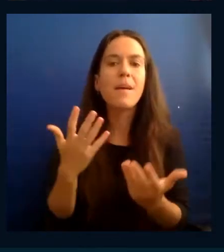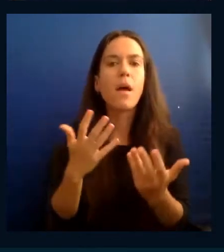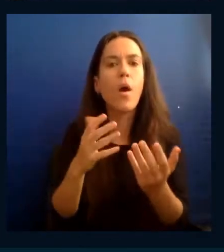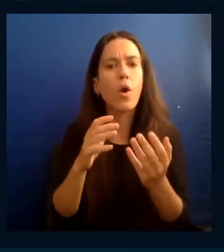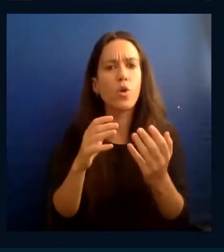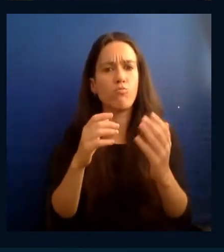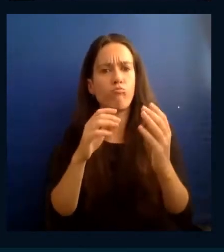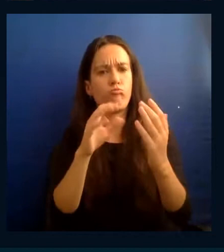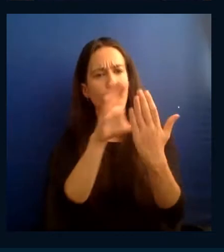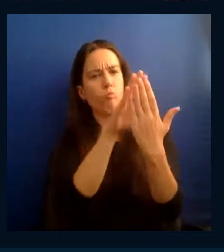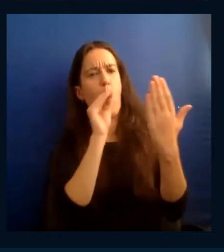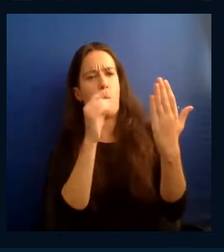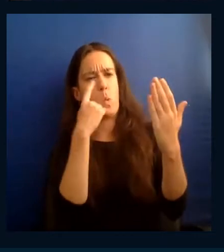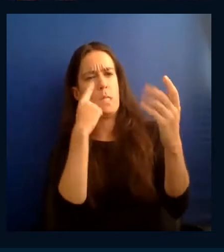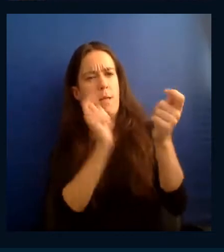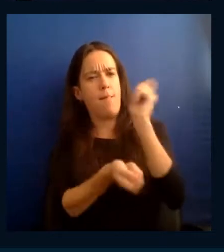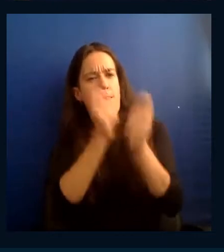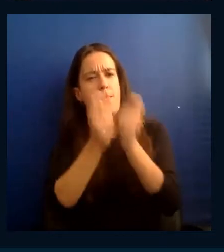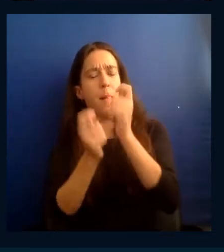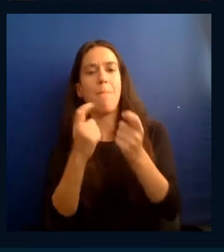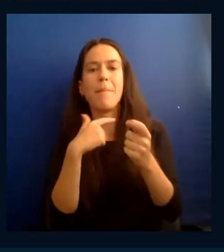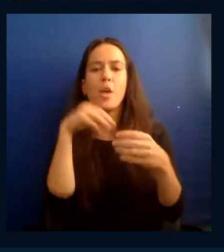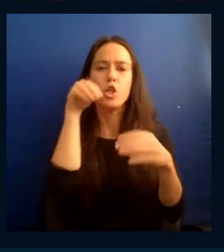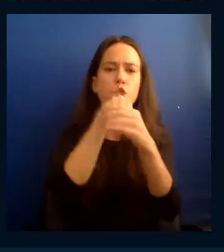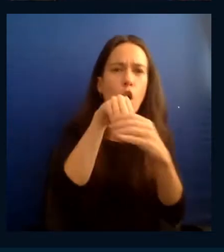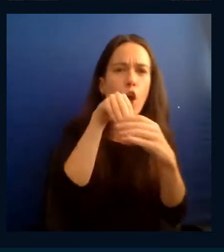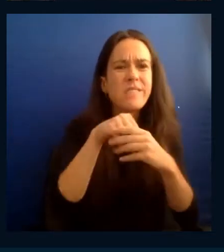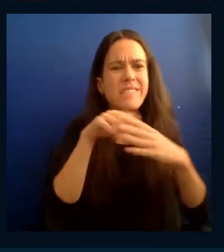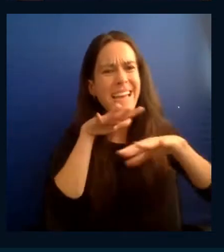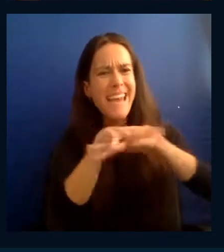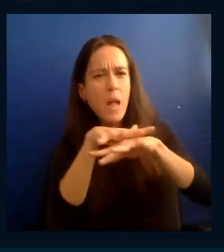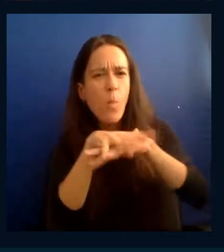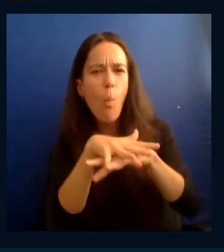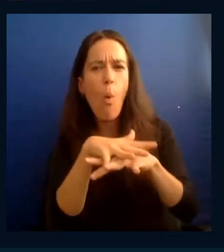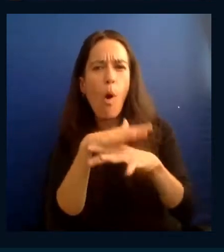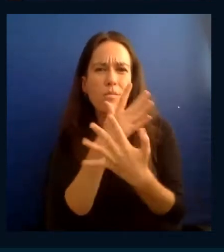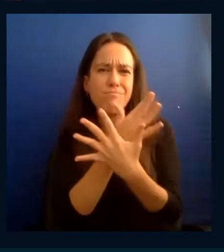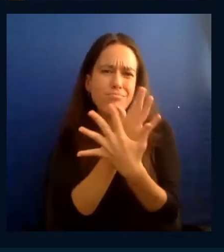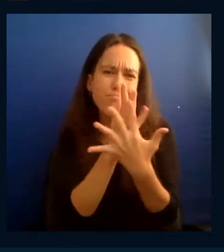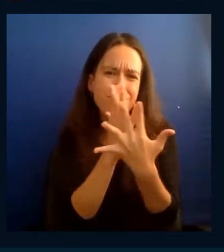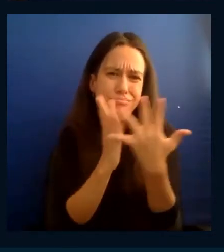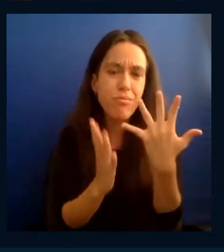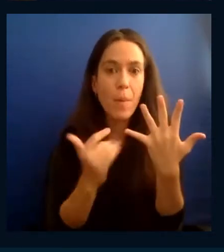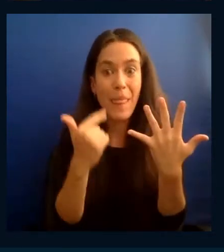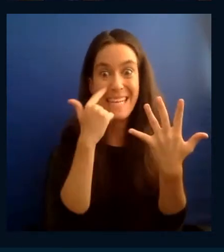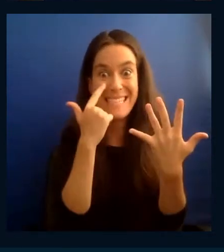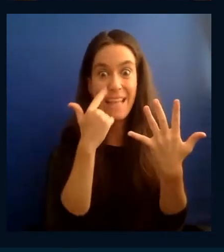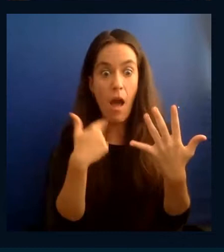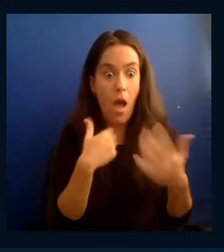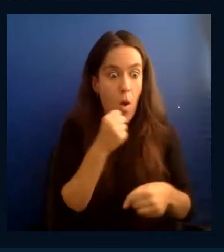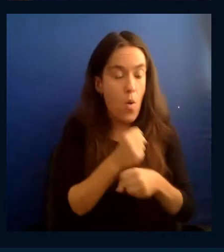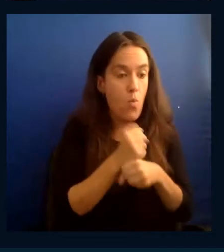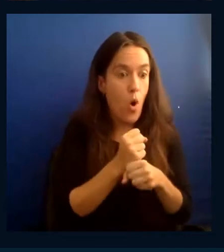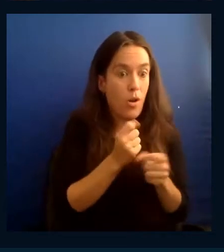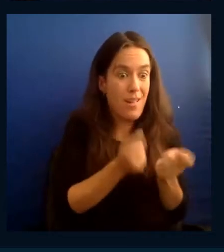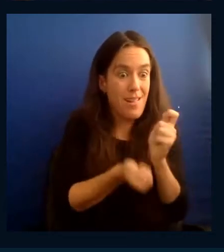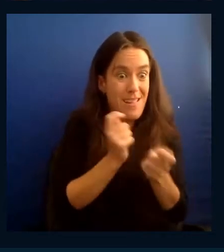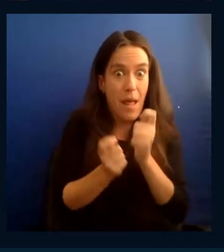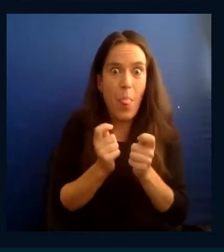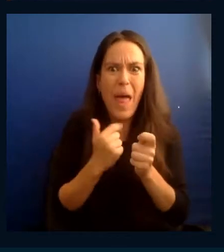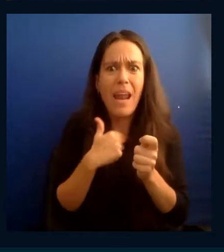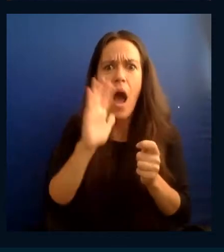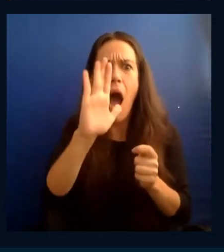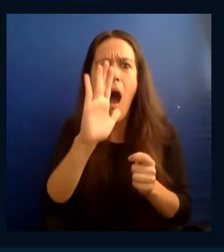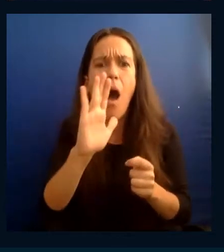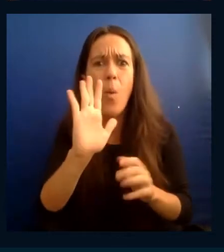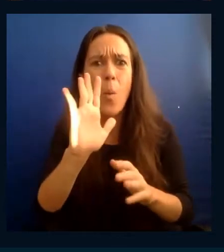all the different systems involved, maybe your storage, your networking, and you kind of had your hands doing quite a few things. And when you need to make a change in the application,